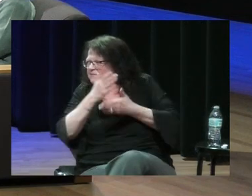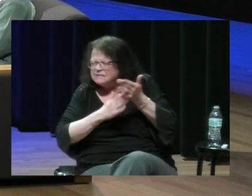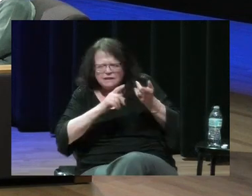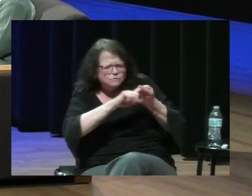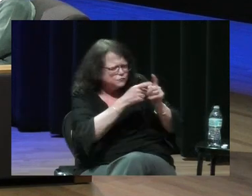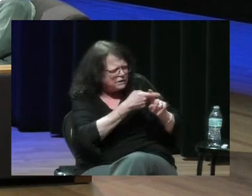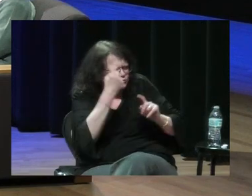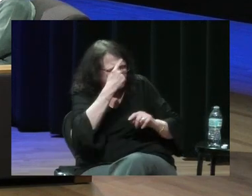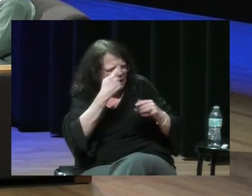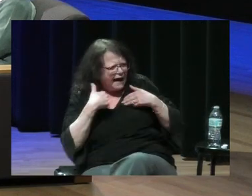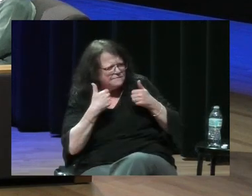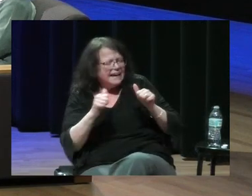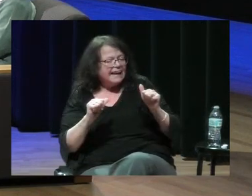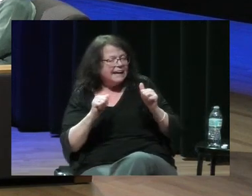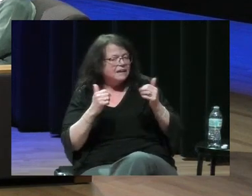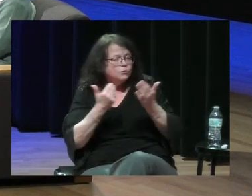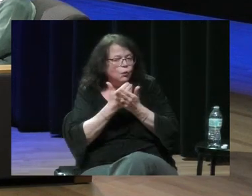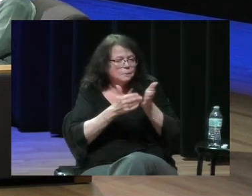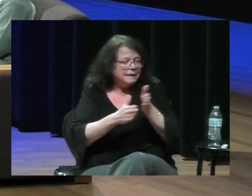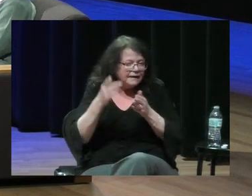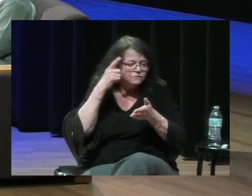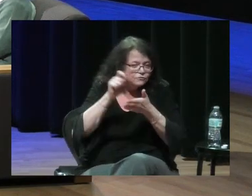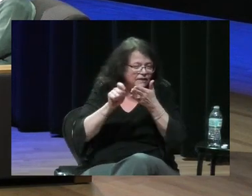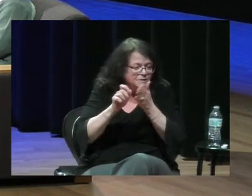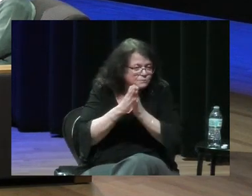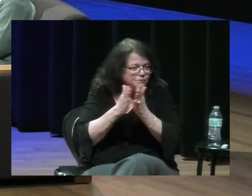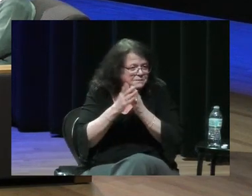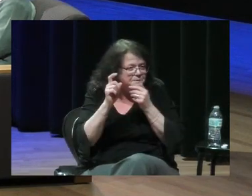new book plans.